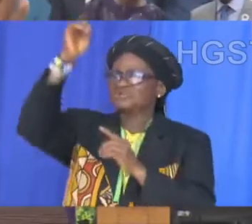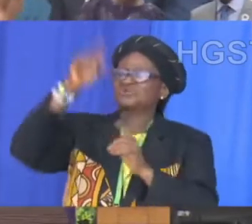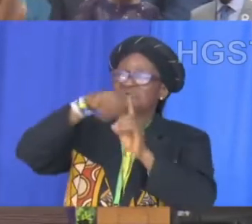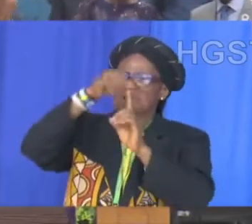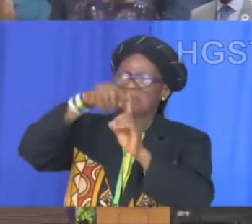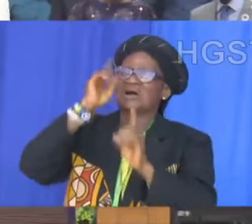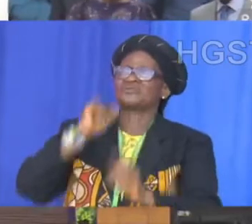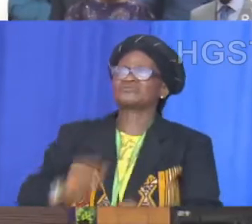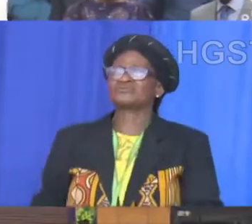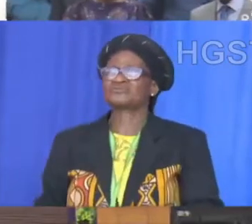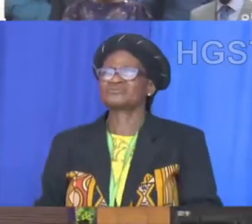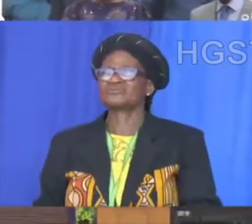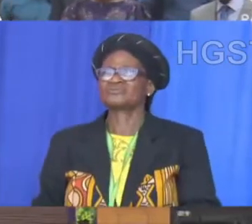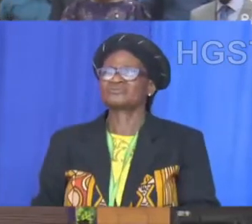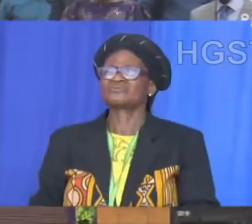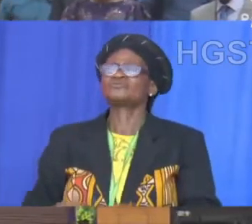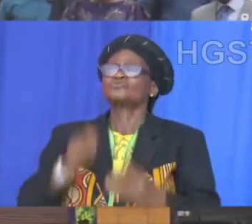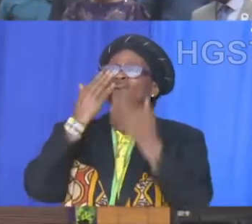Talking father to son.